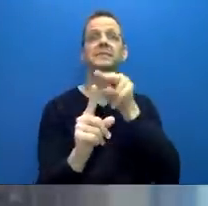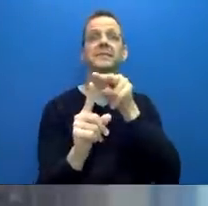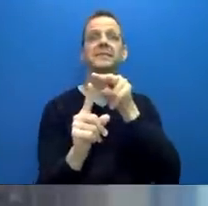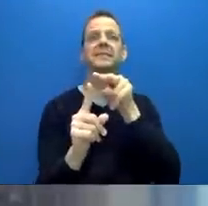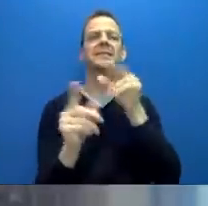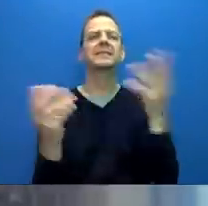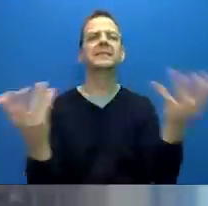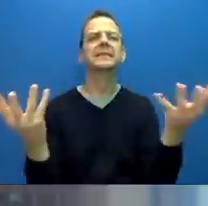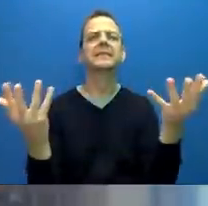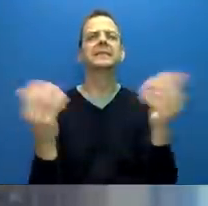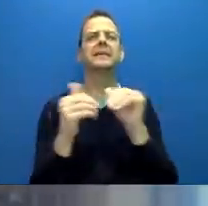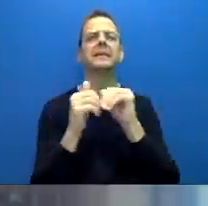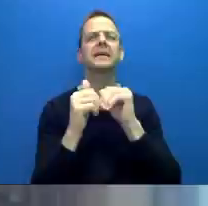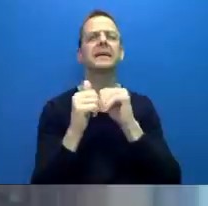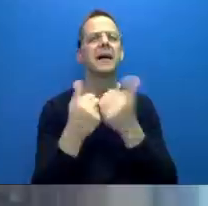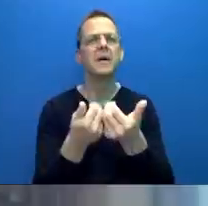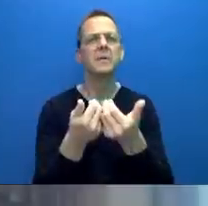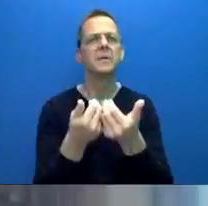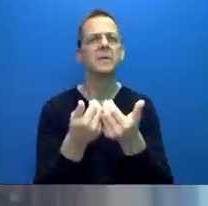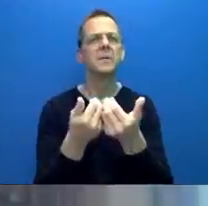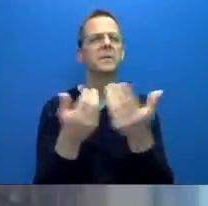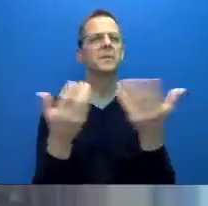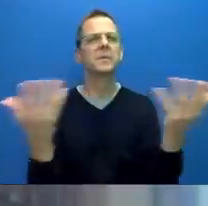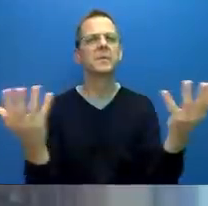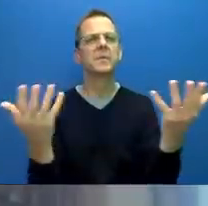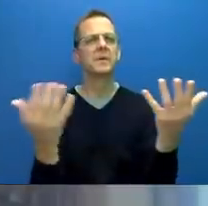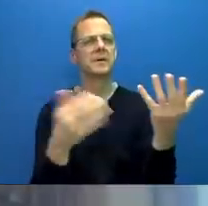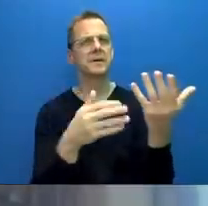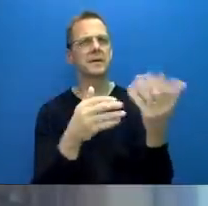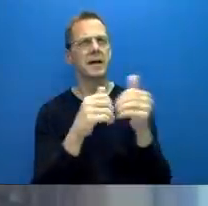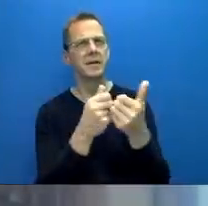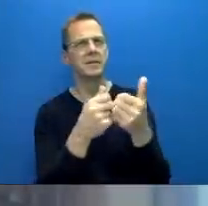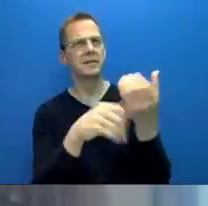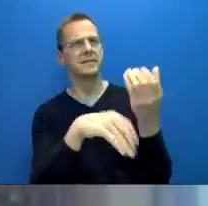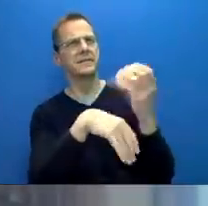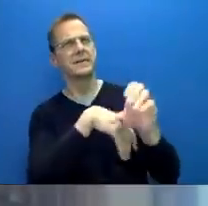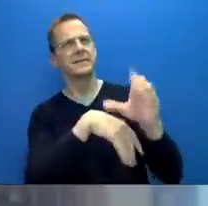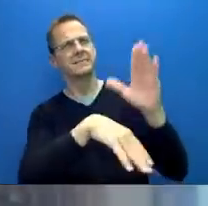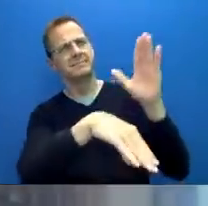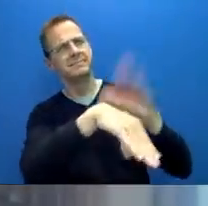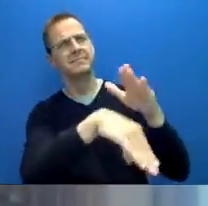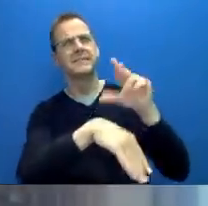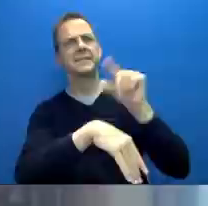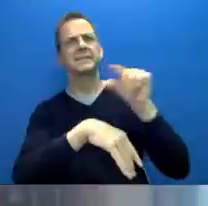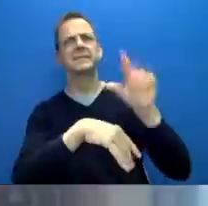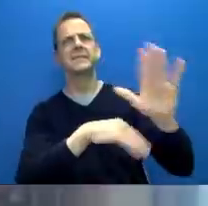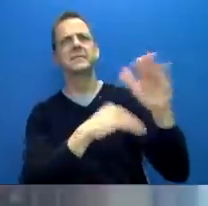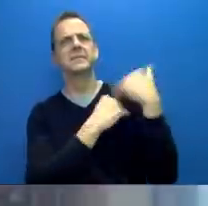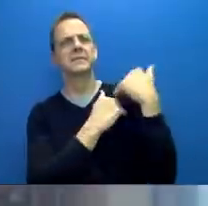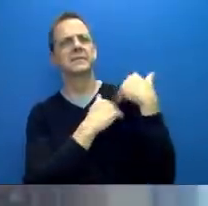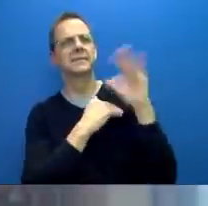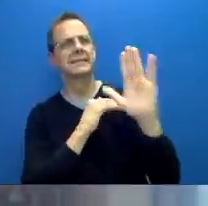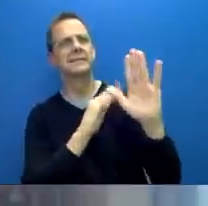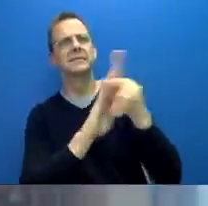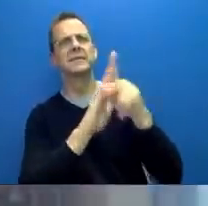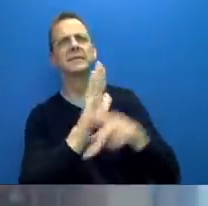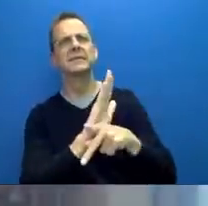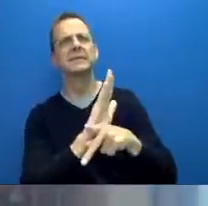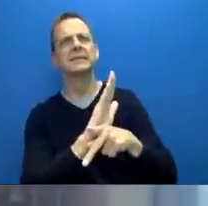government responsible for its policy decisions. Without getting too much into the weeds of the